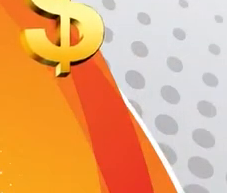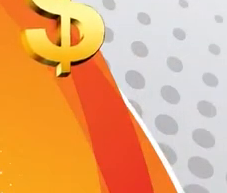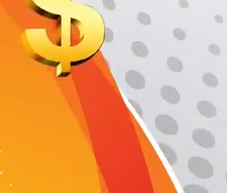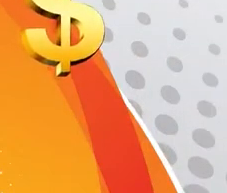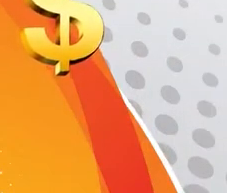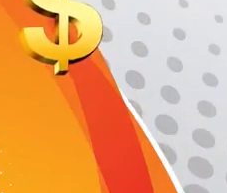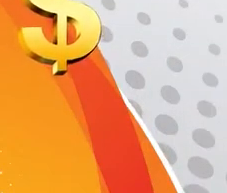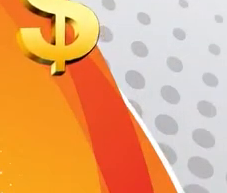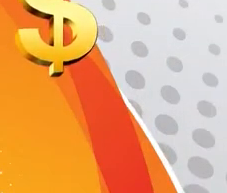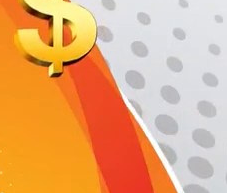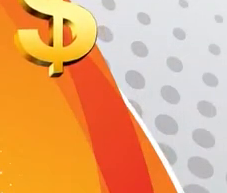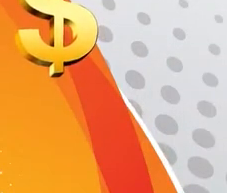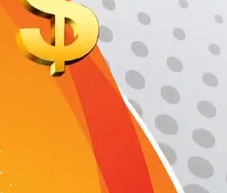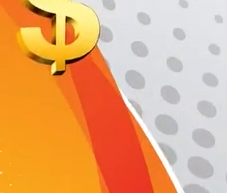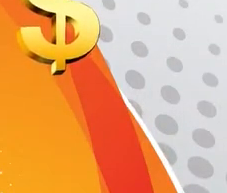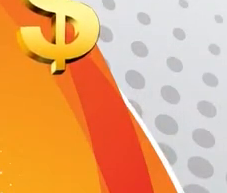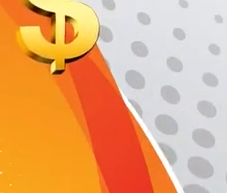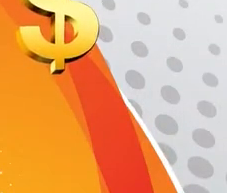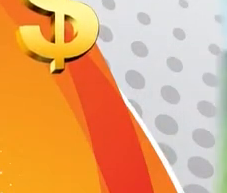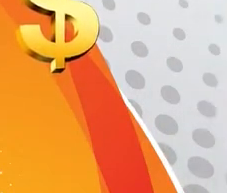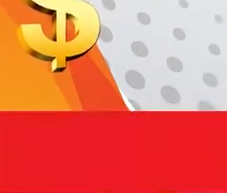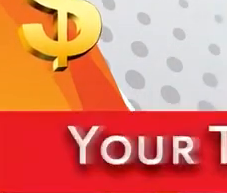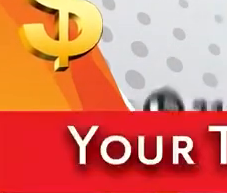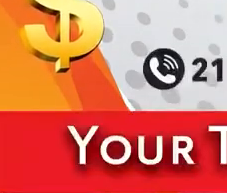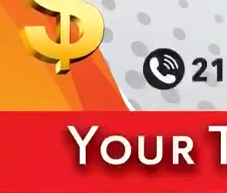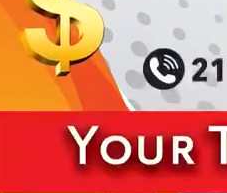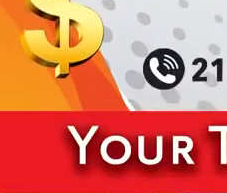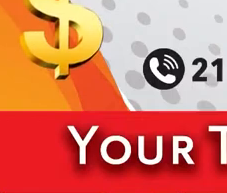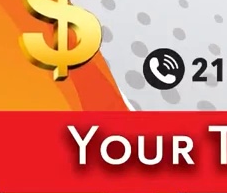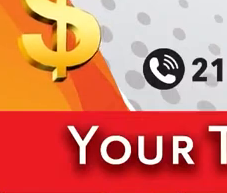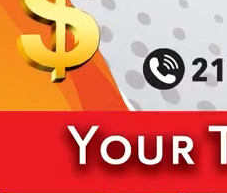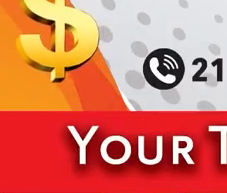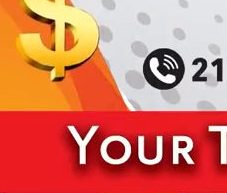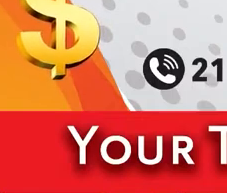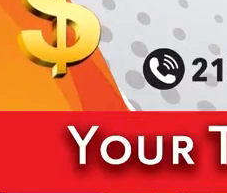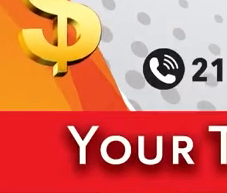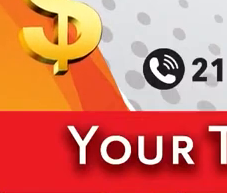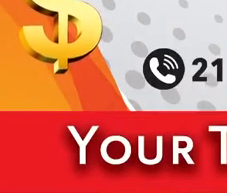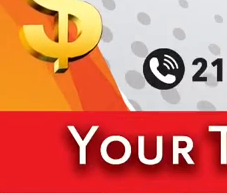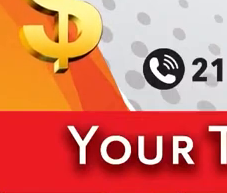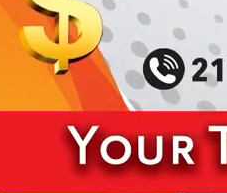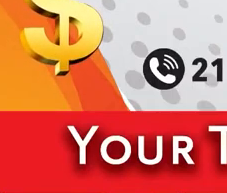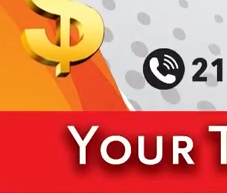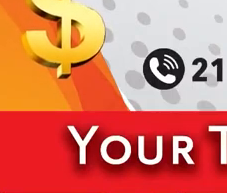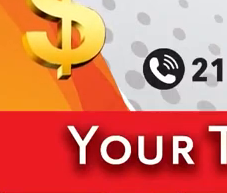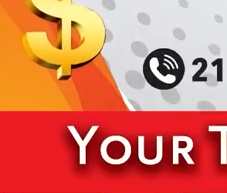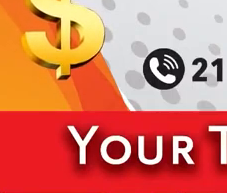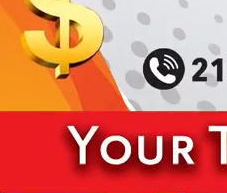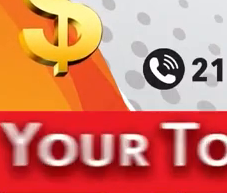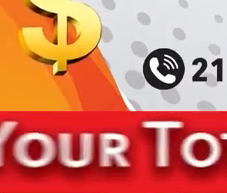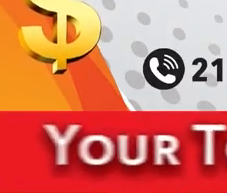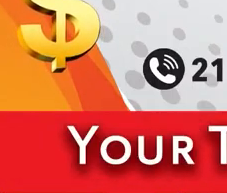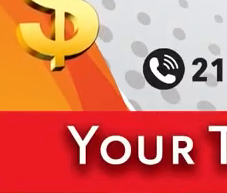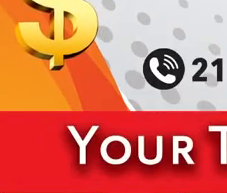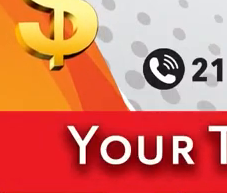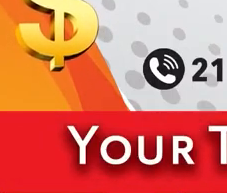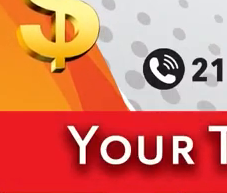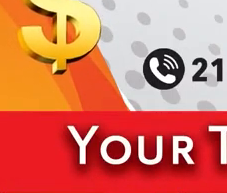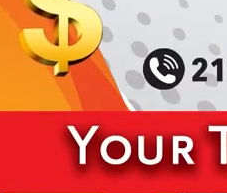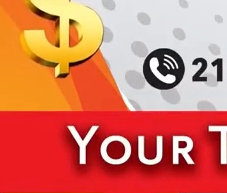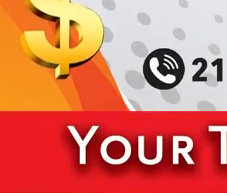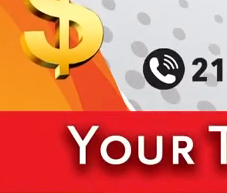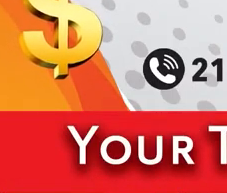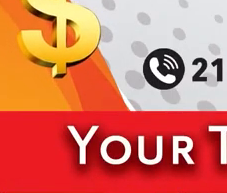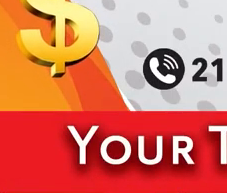Laundry Detergent, 2 for $19.99. And so much more. Specials valid until April 7th, 2024. JTA Supermarkets, where your total bill always